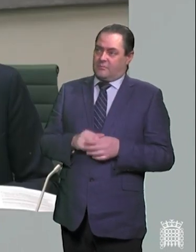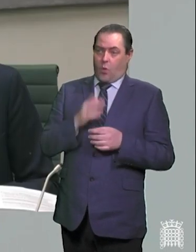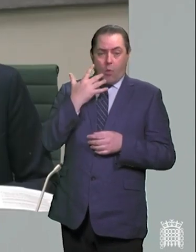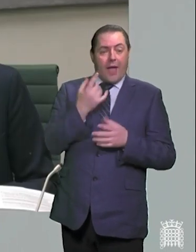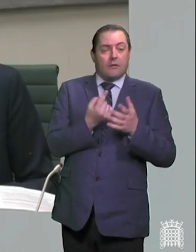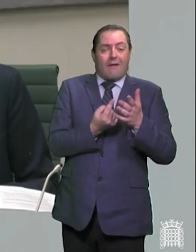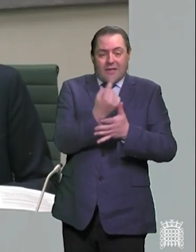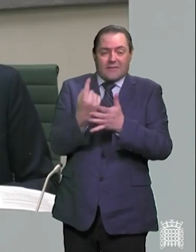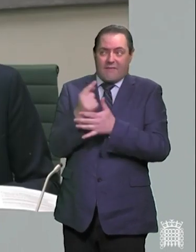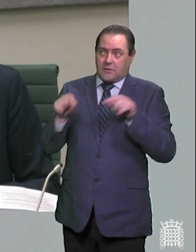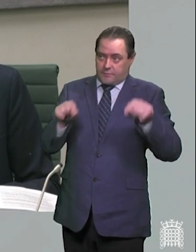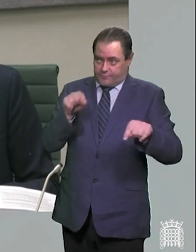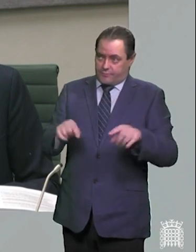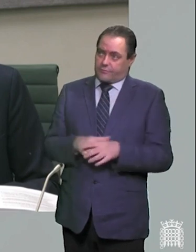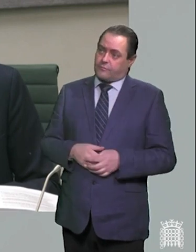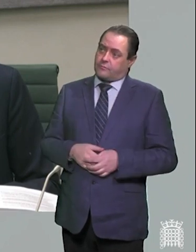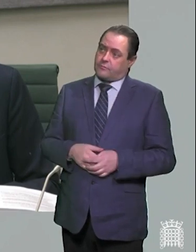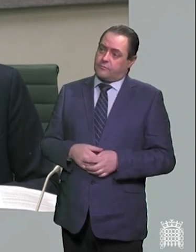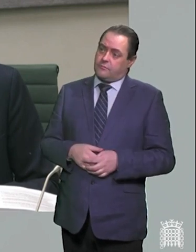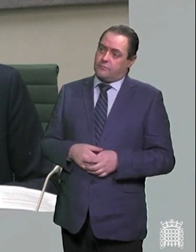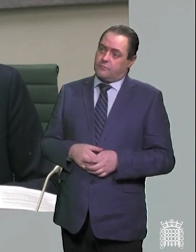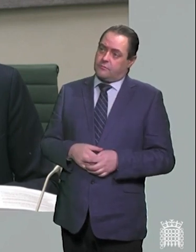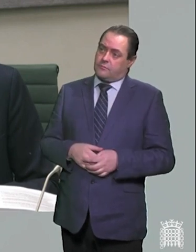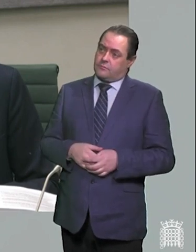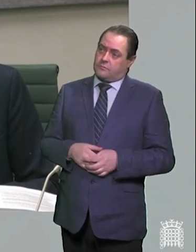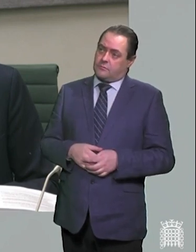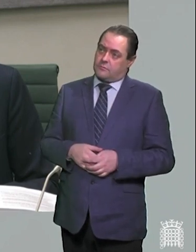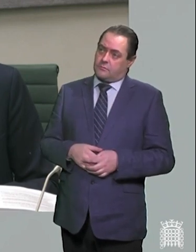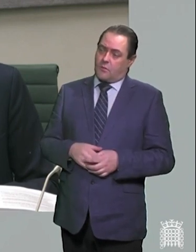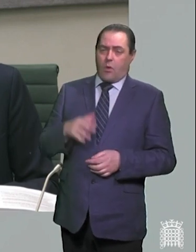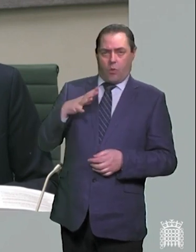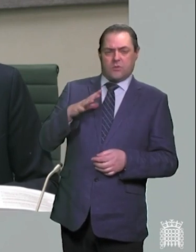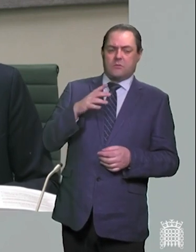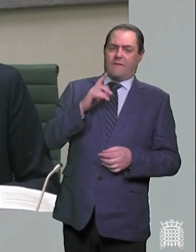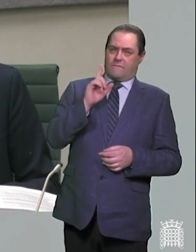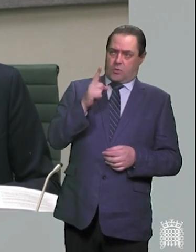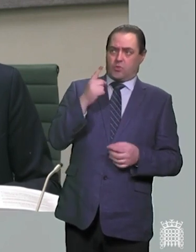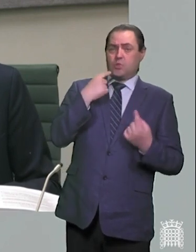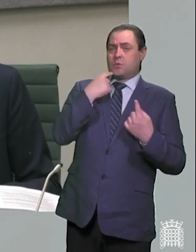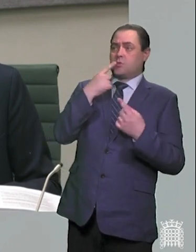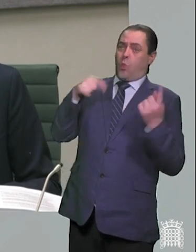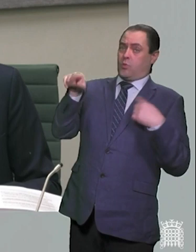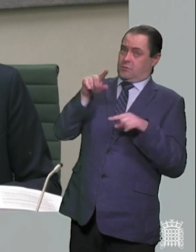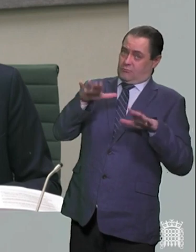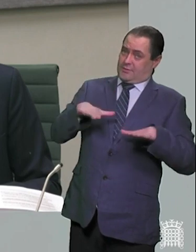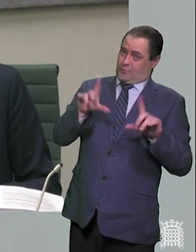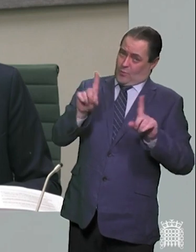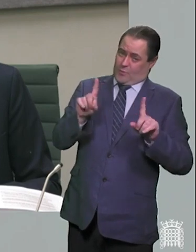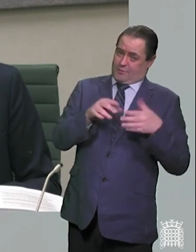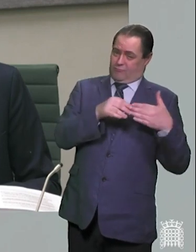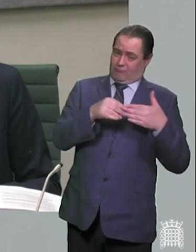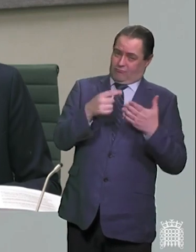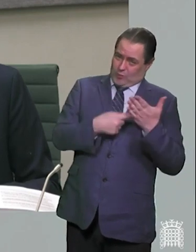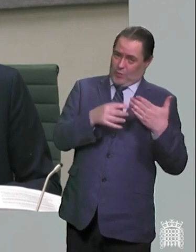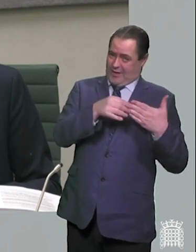you attended or of which you had knowledge, by reminding ourselves of what you were telling the country about the rules and guidance, and